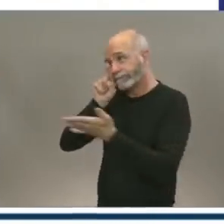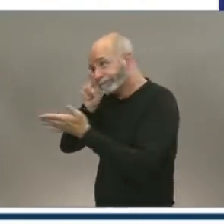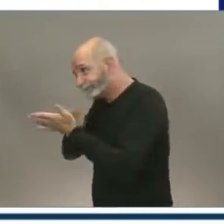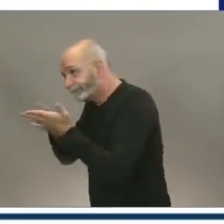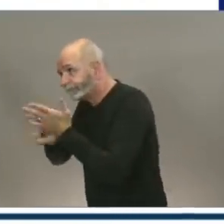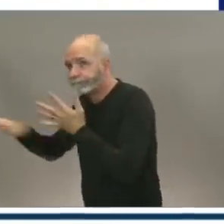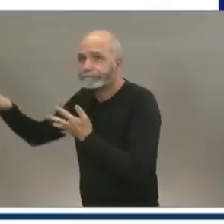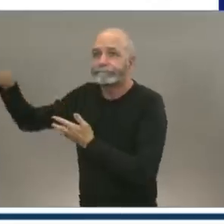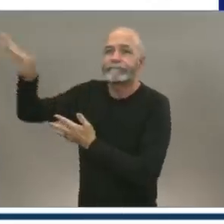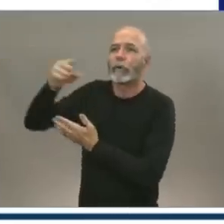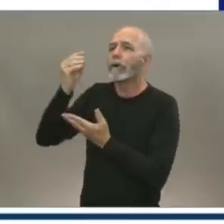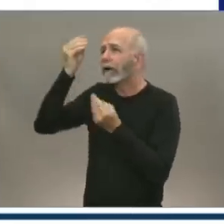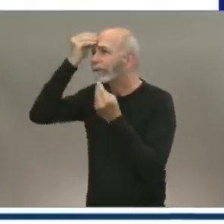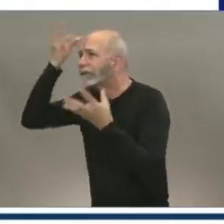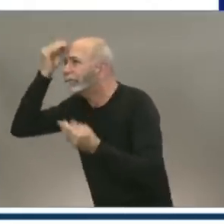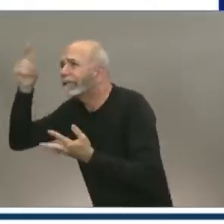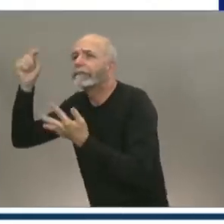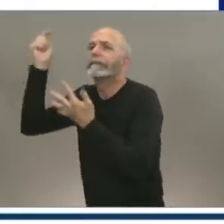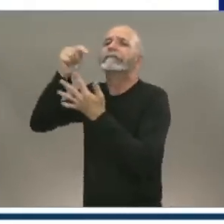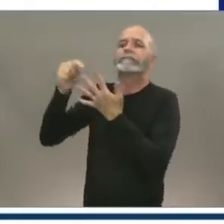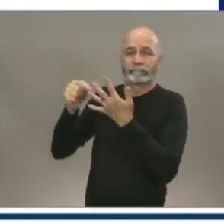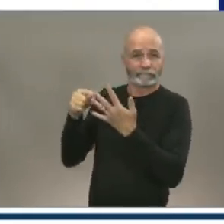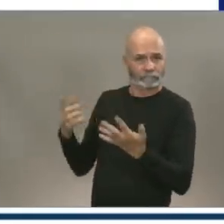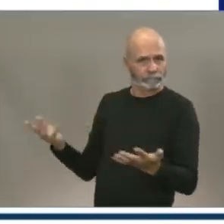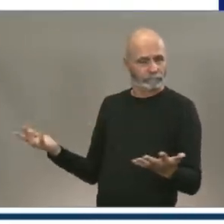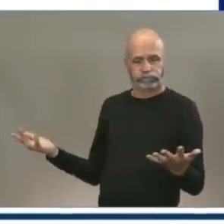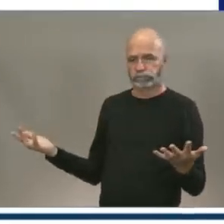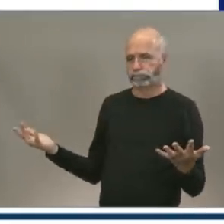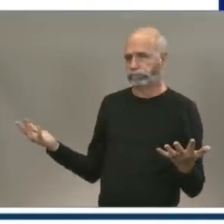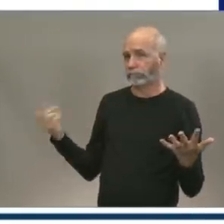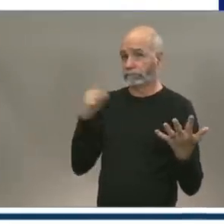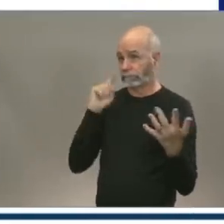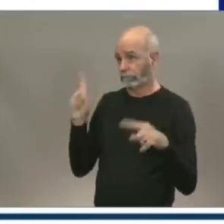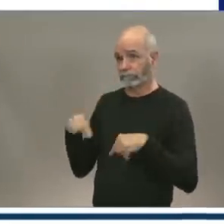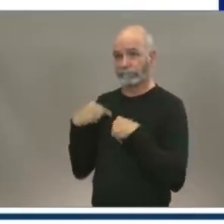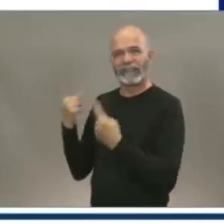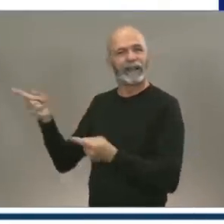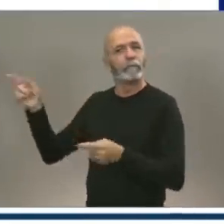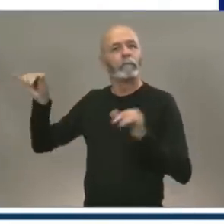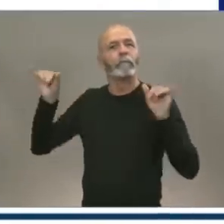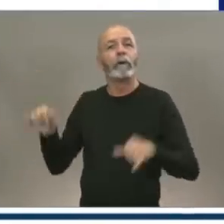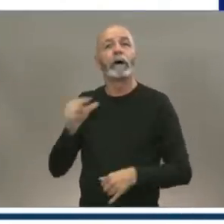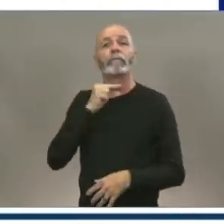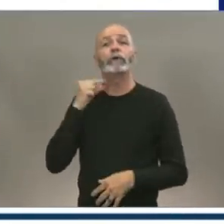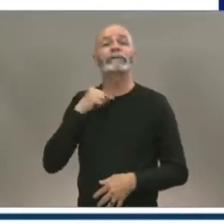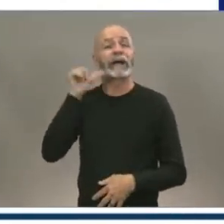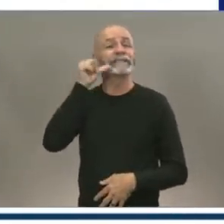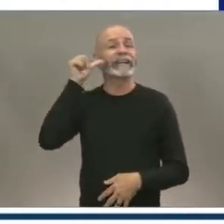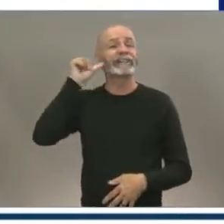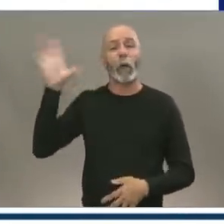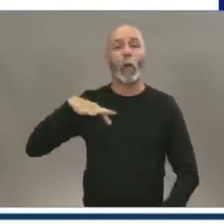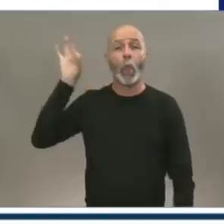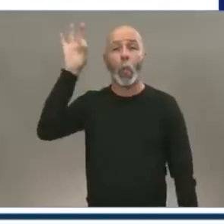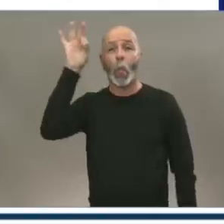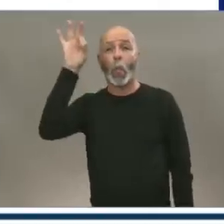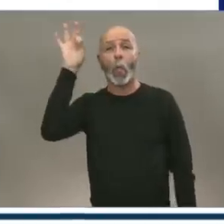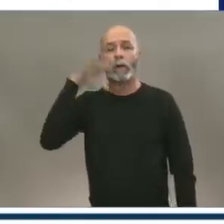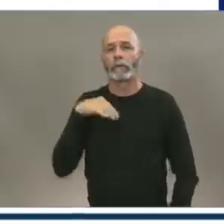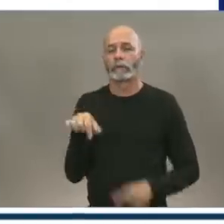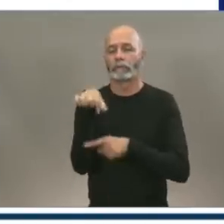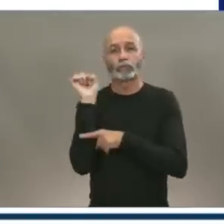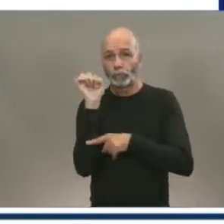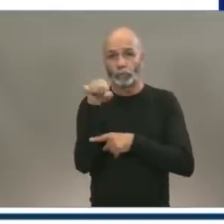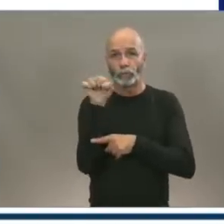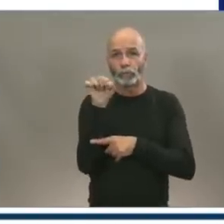information, but clearly look at the information that's come out since, including the comments from the pastor over the last couple of days. So I think this